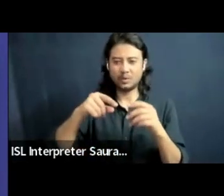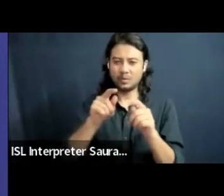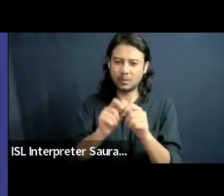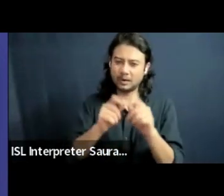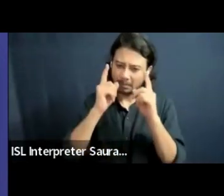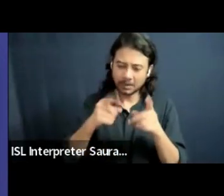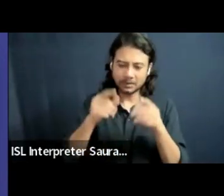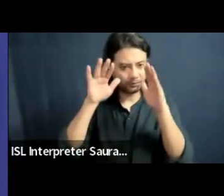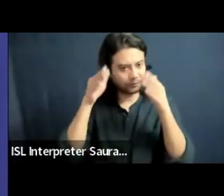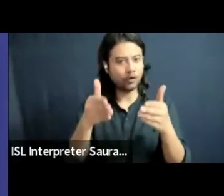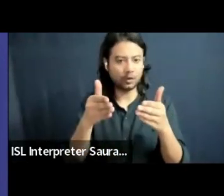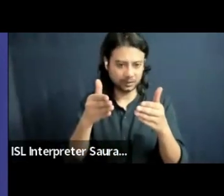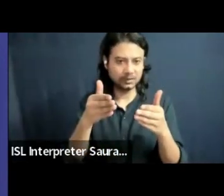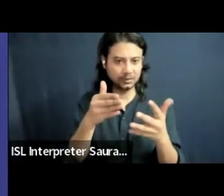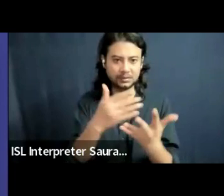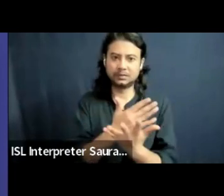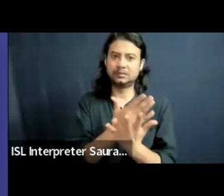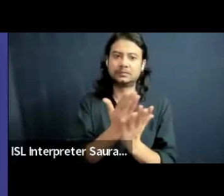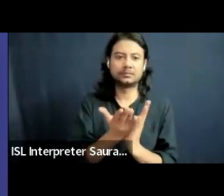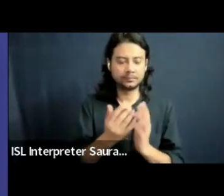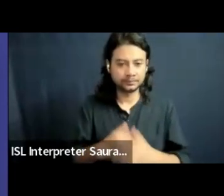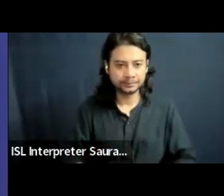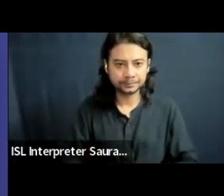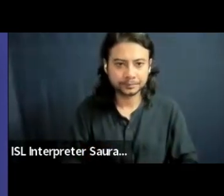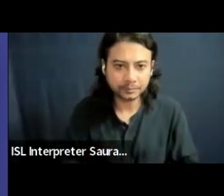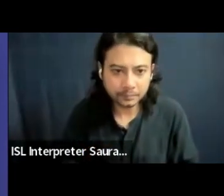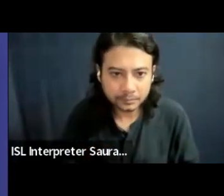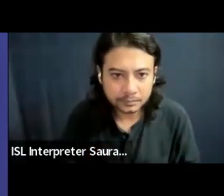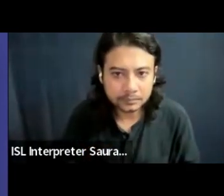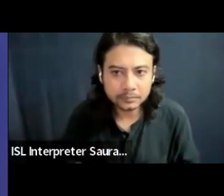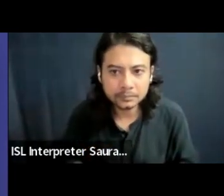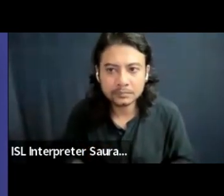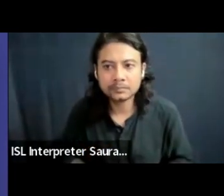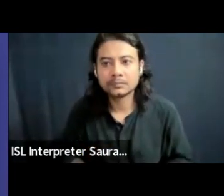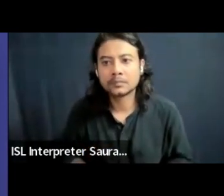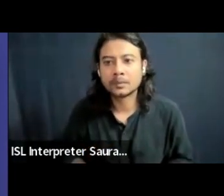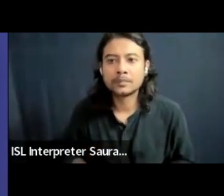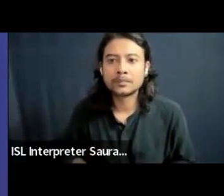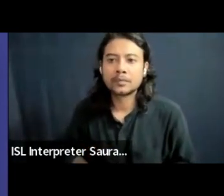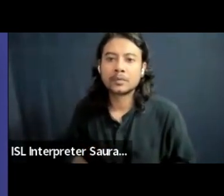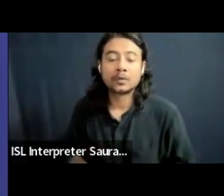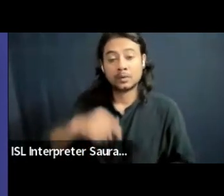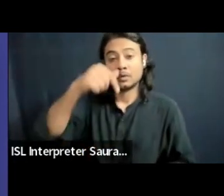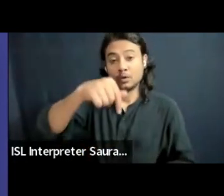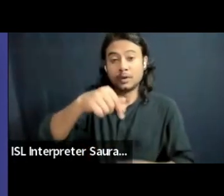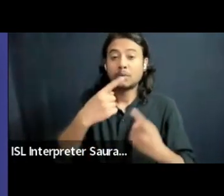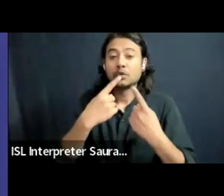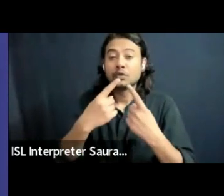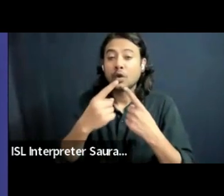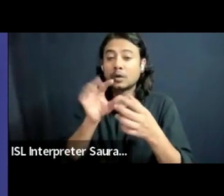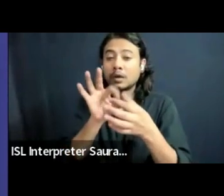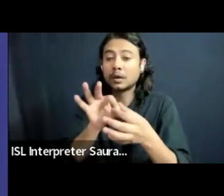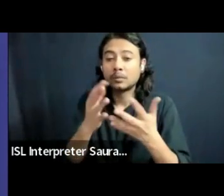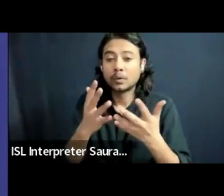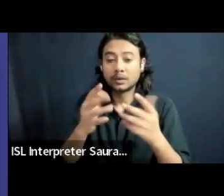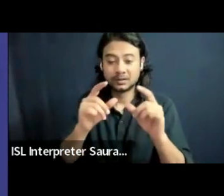But today we're also going to zoom in on the topic of transition of care services. I just want to set the stage by